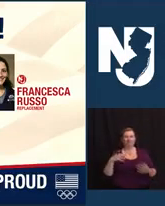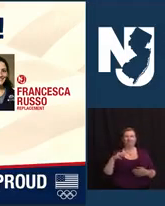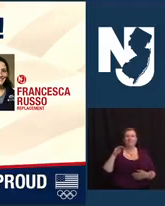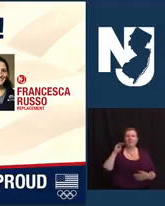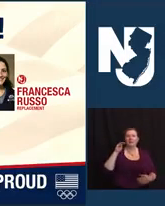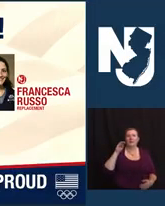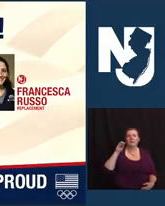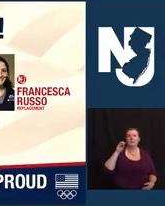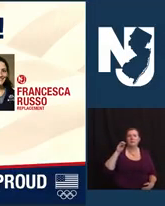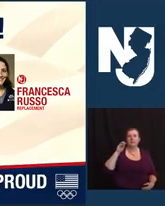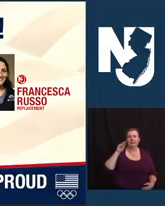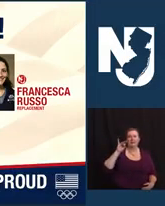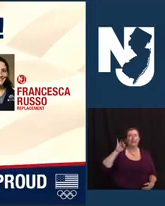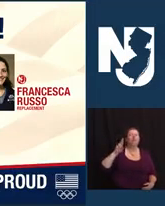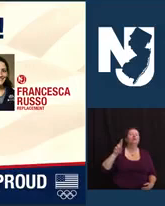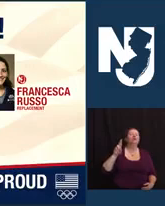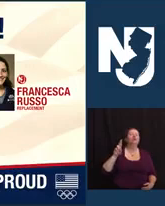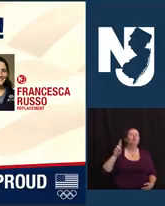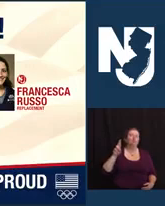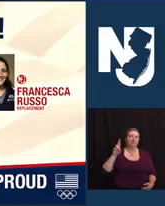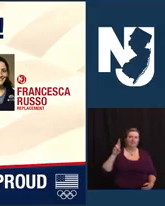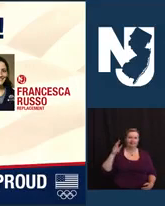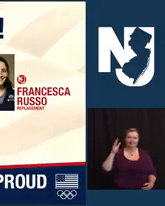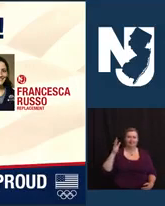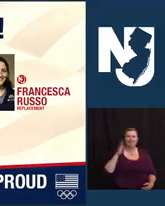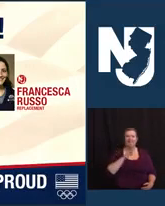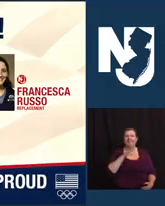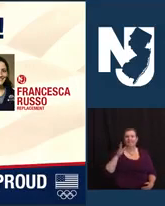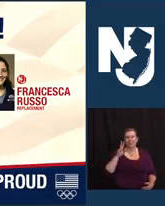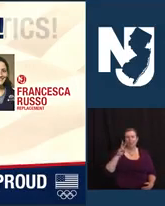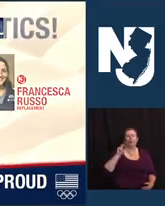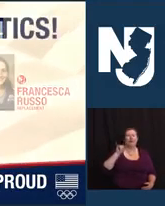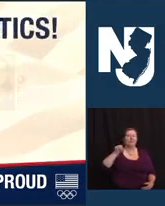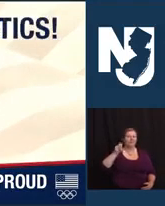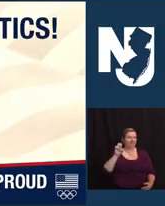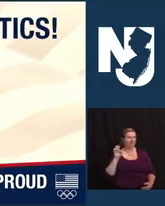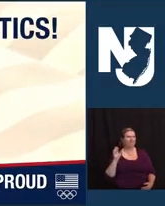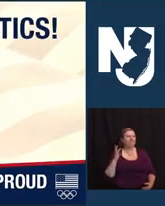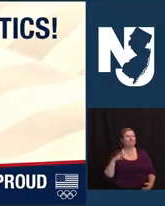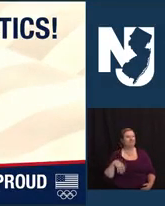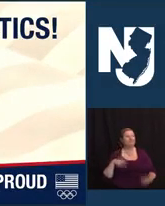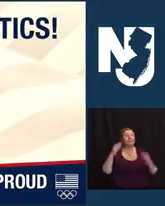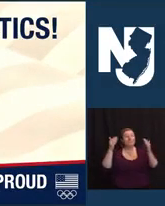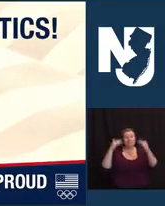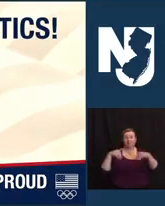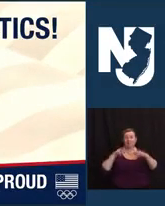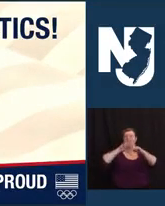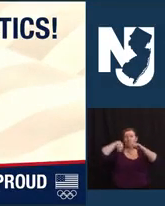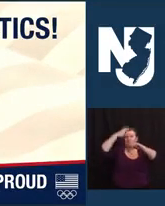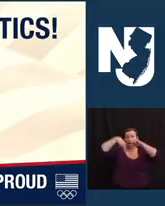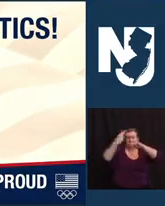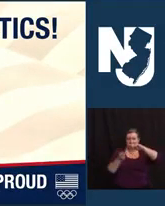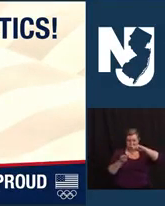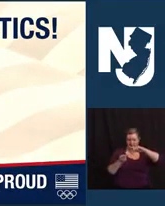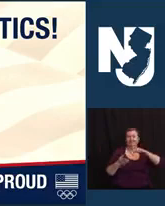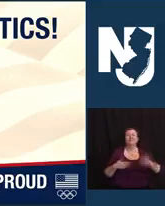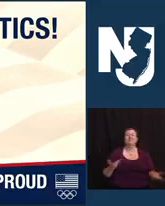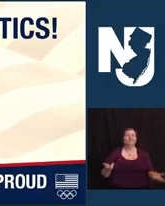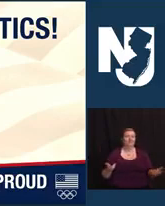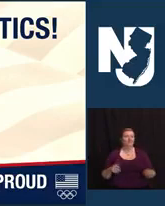and Francesca Russo from Wayne. In rhythmic gymnastics, Caldwell's